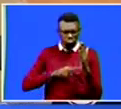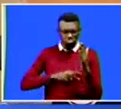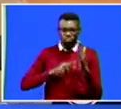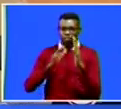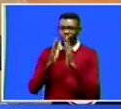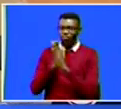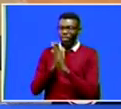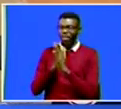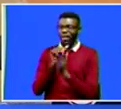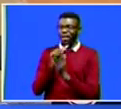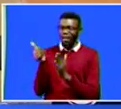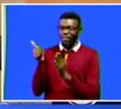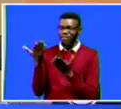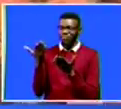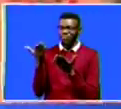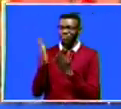conjunction with other security agencies.